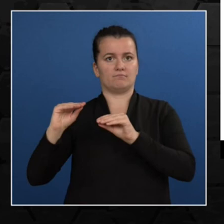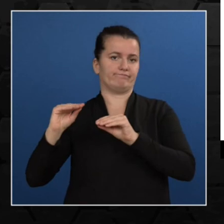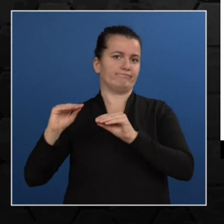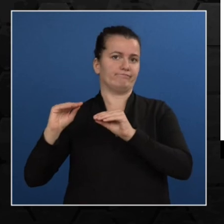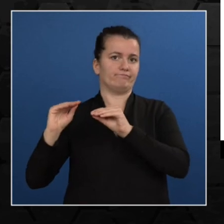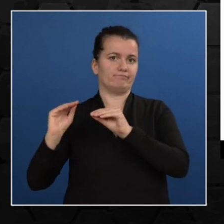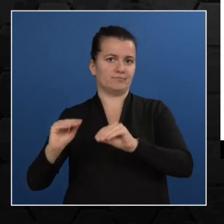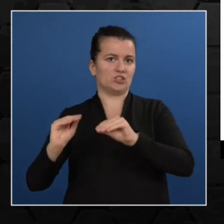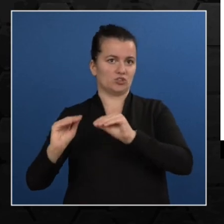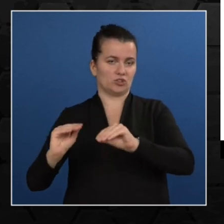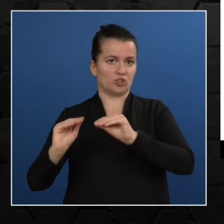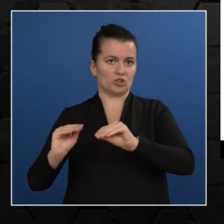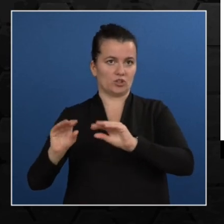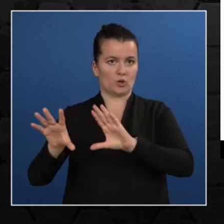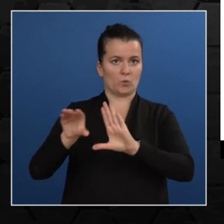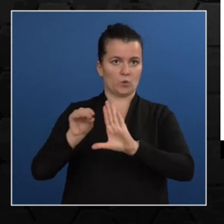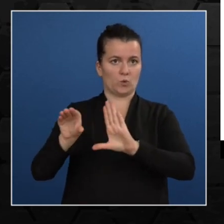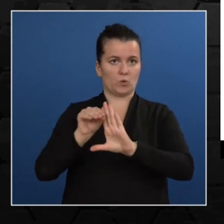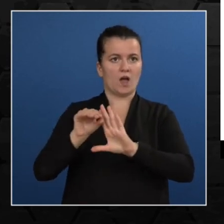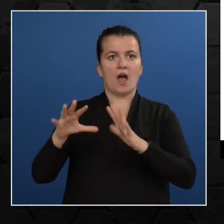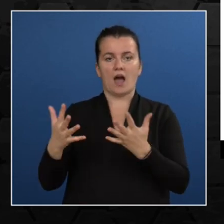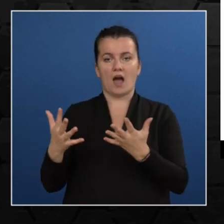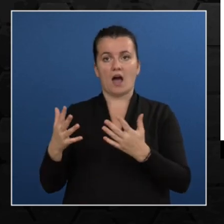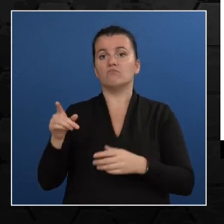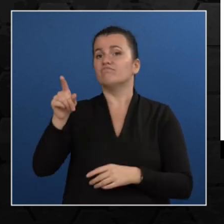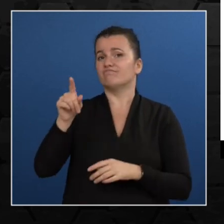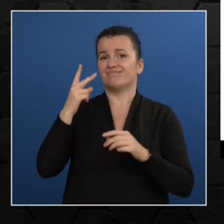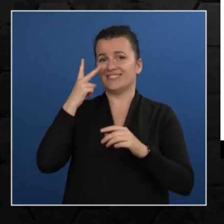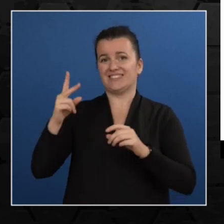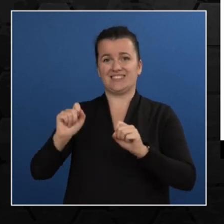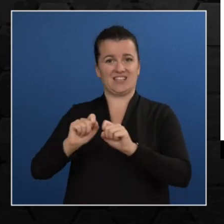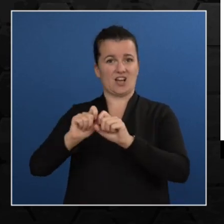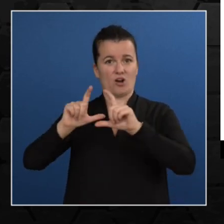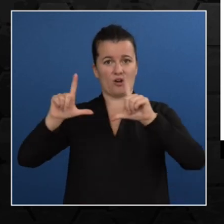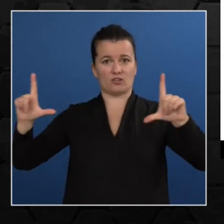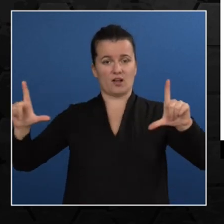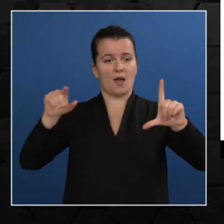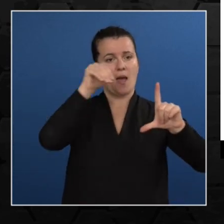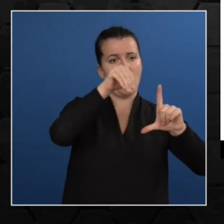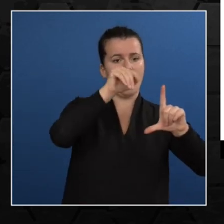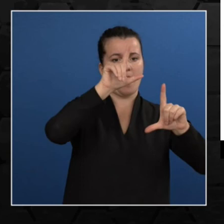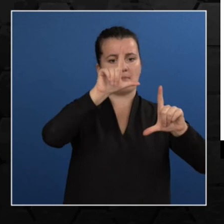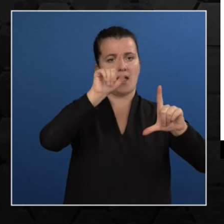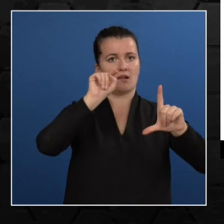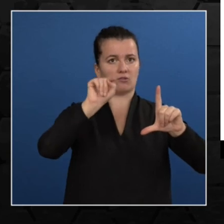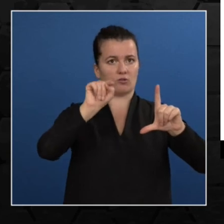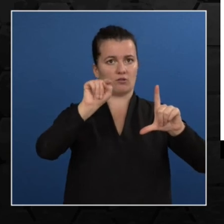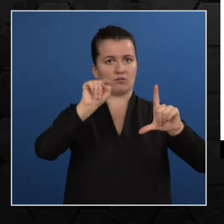Or how do you get started on Microsoft Azure? You just type ml.